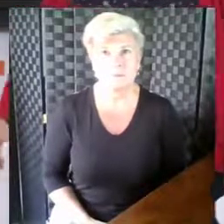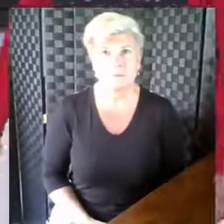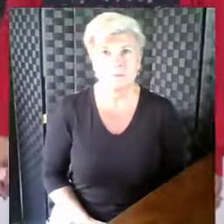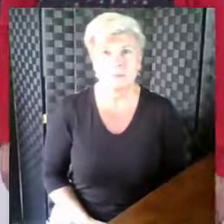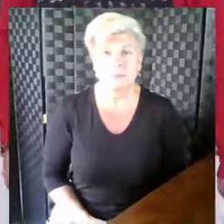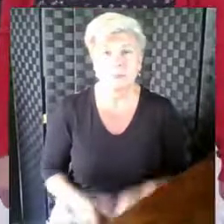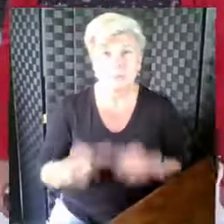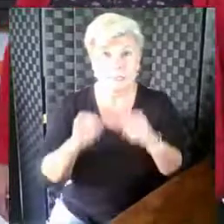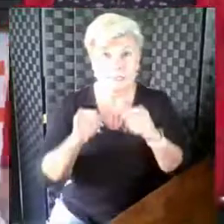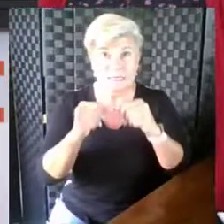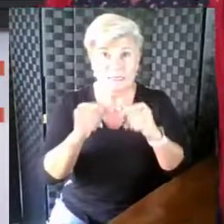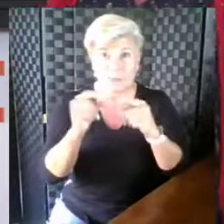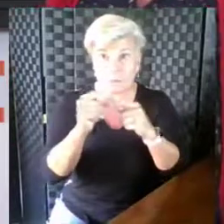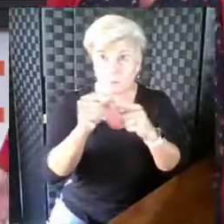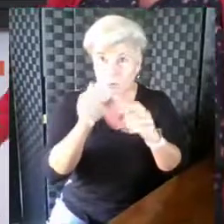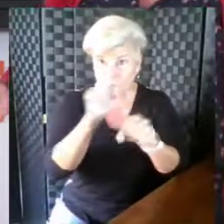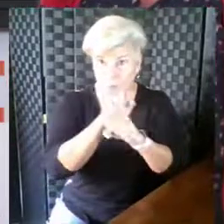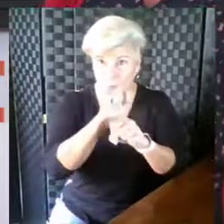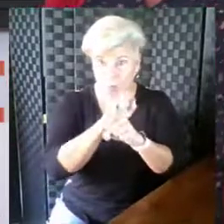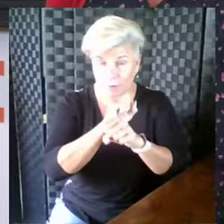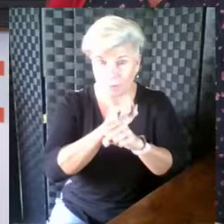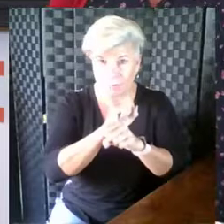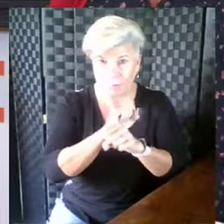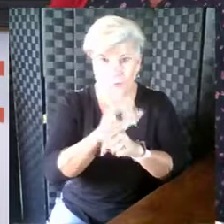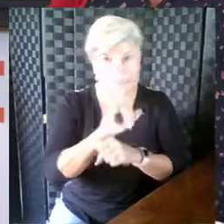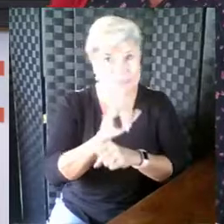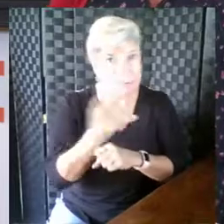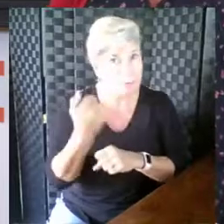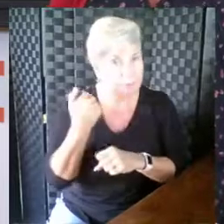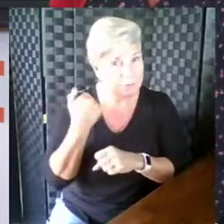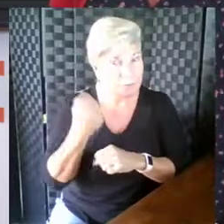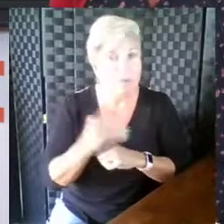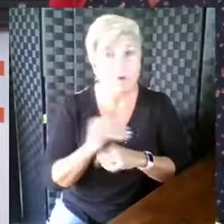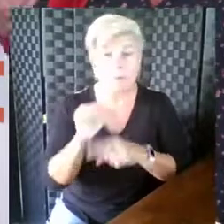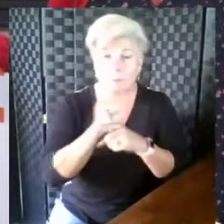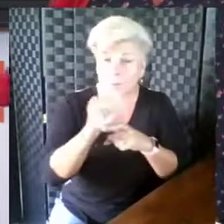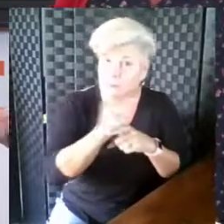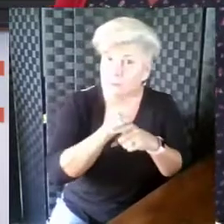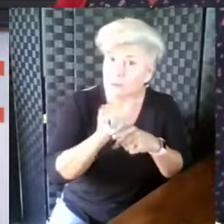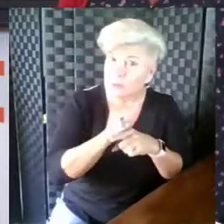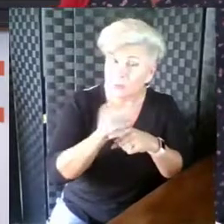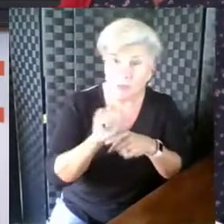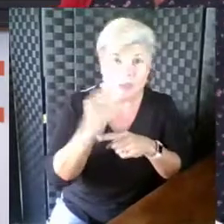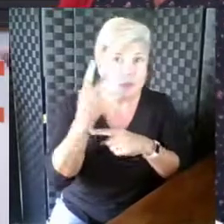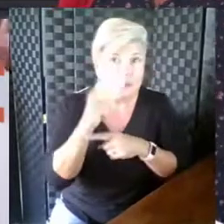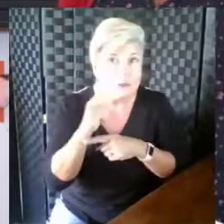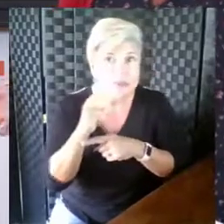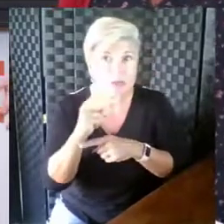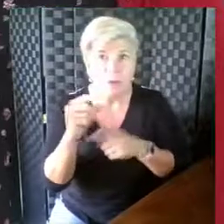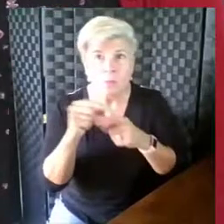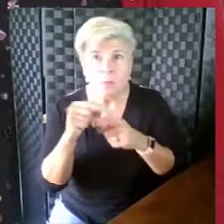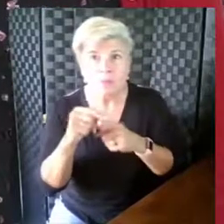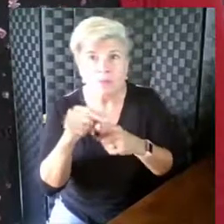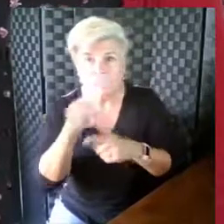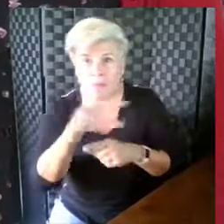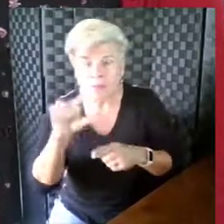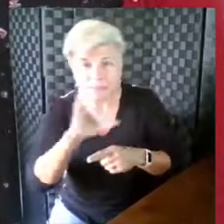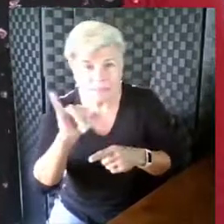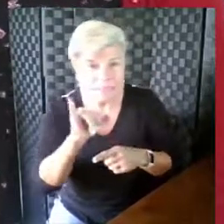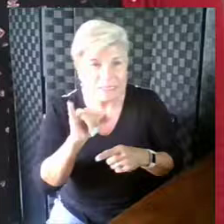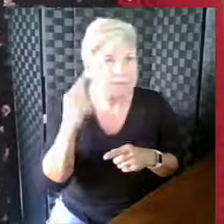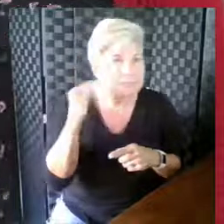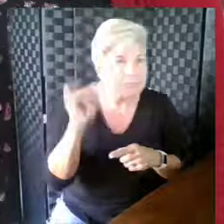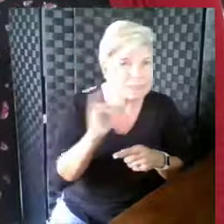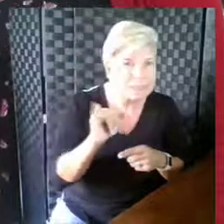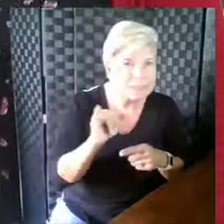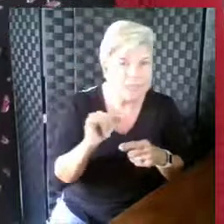Okay, we're going to continue with some word work, and like we have been practicing with our word work, we've been looking at homophones and antonyms and